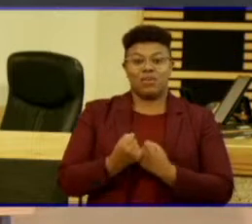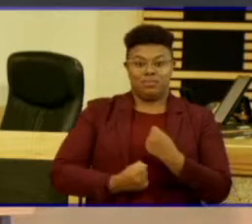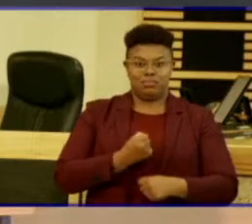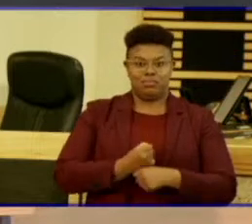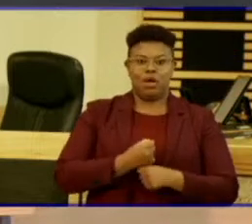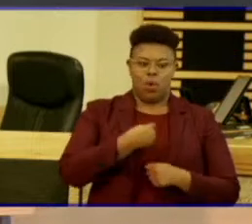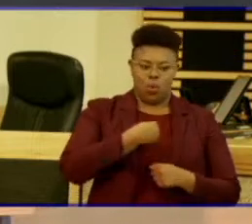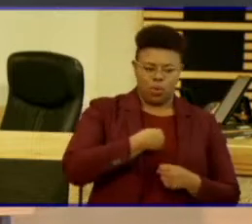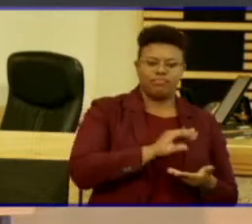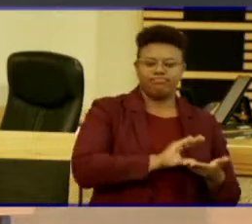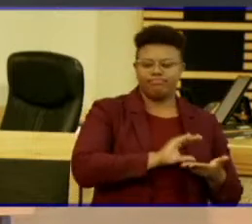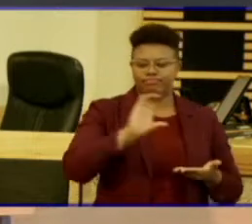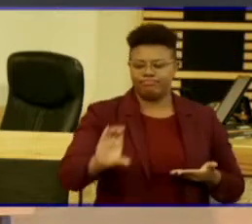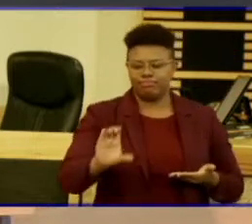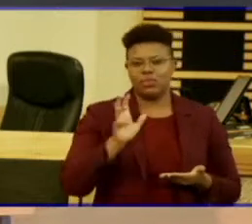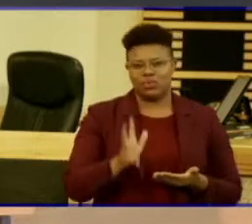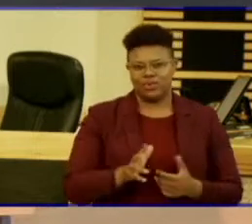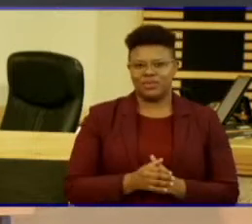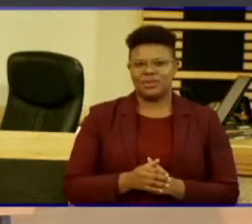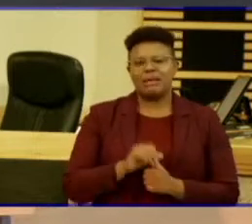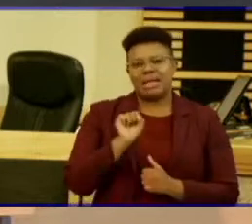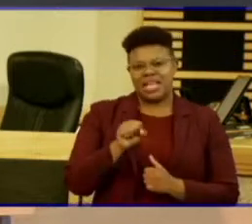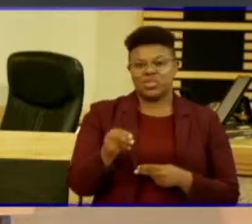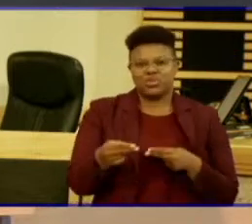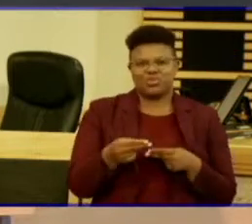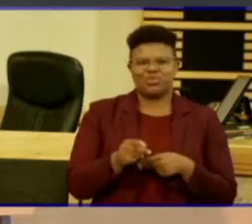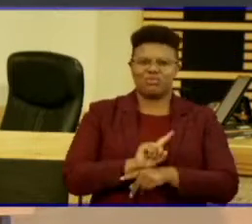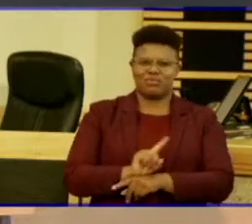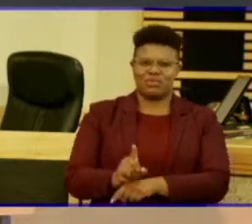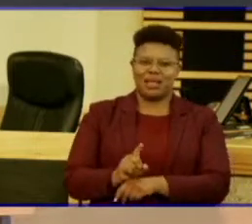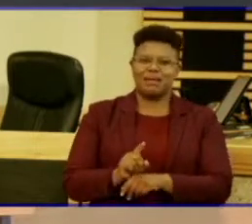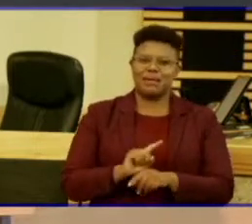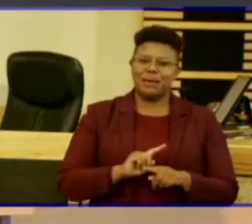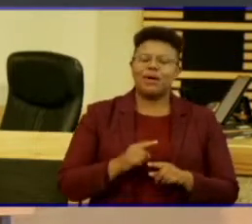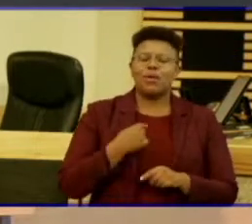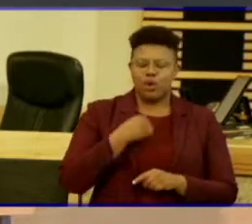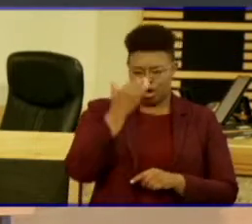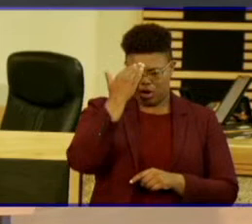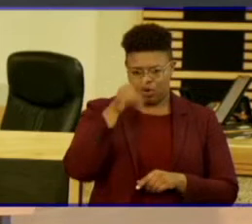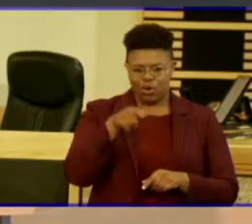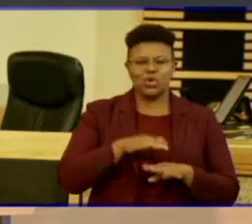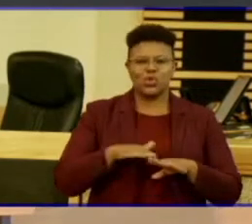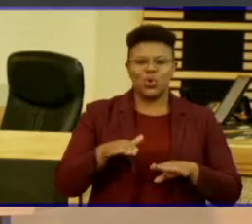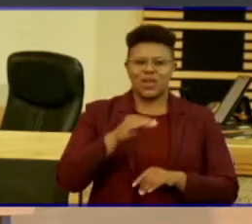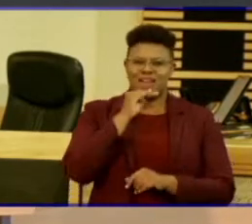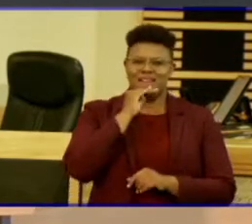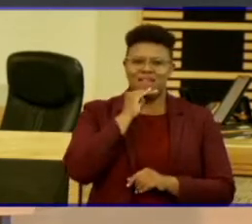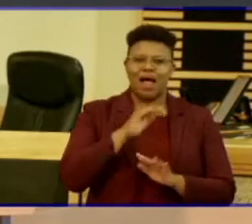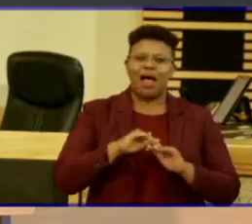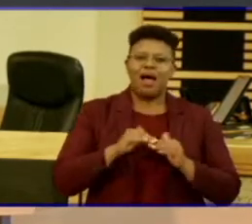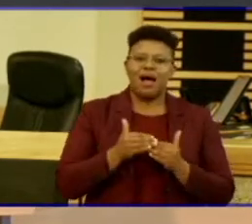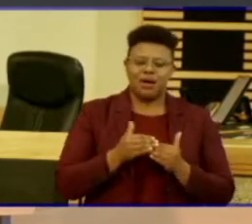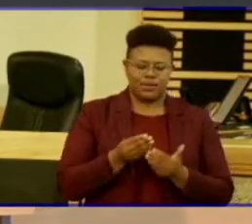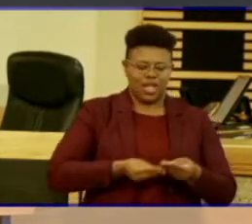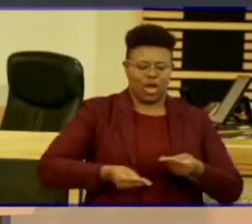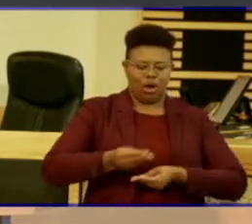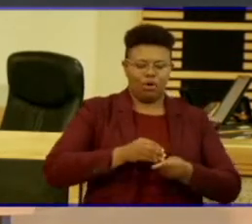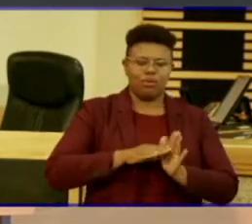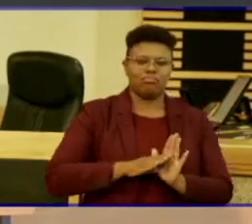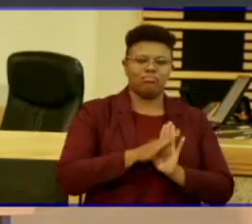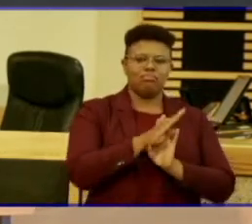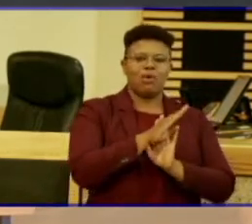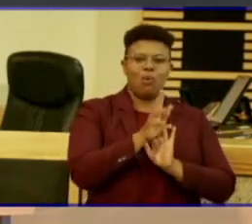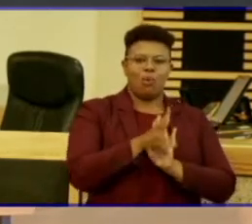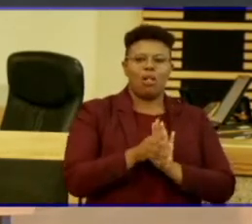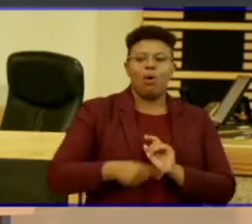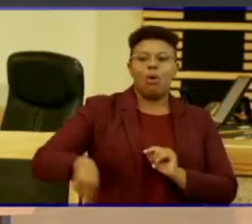short-term interventions are not enough to meet the challenges of growing our economy such that it accommodates all